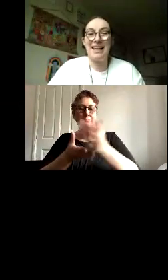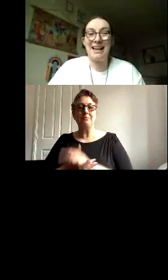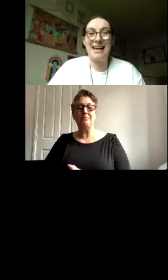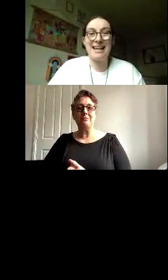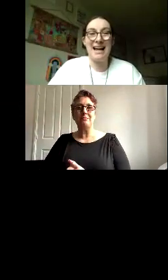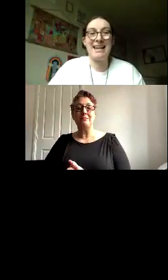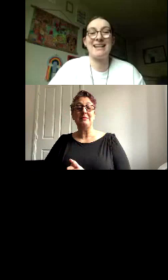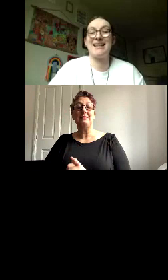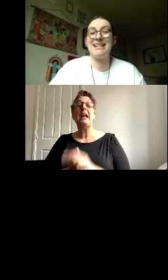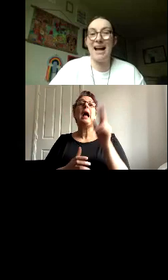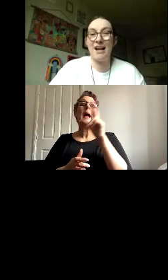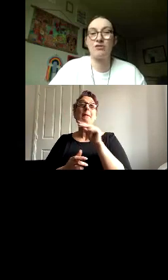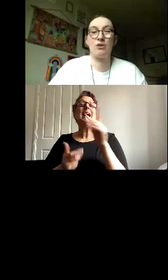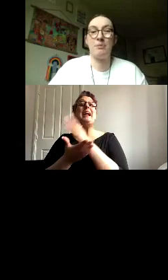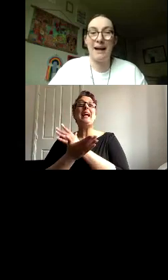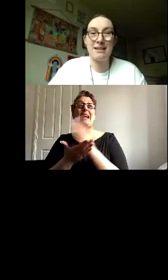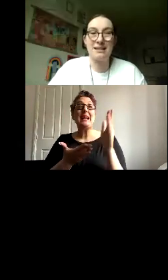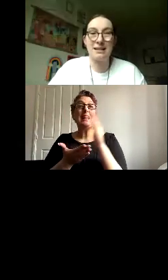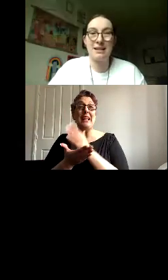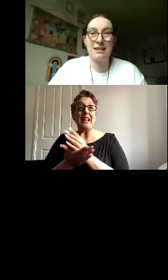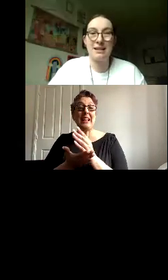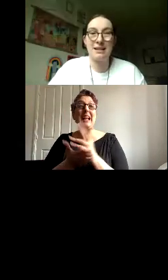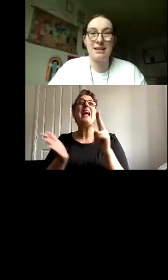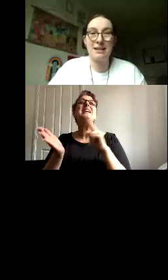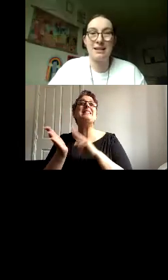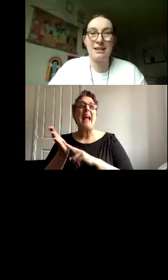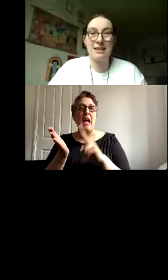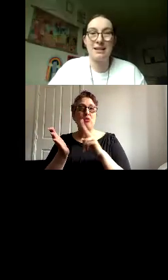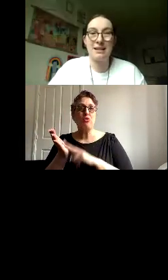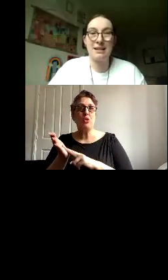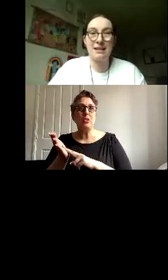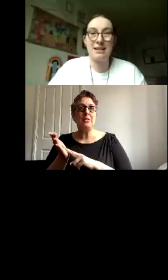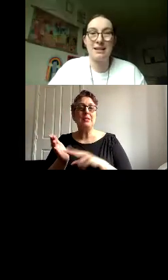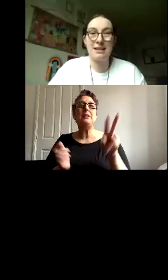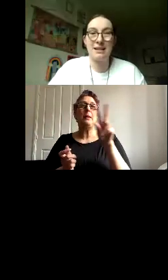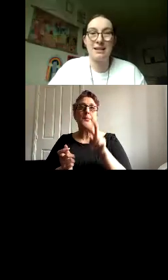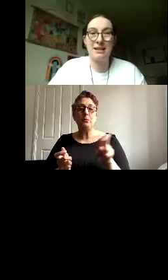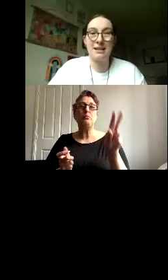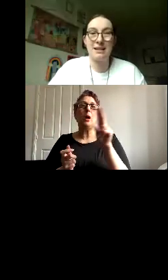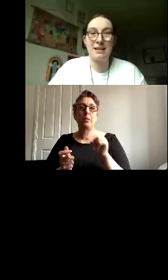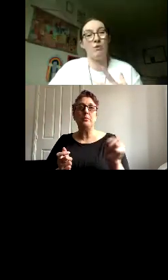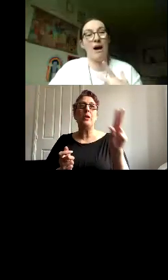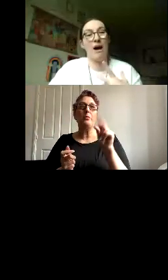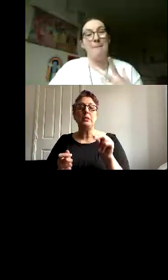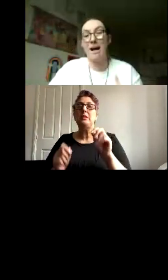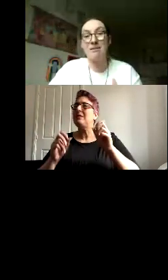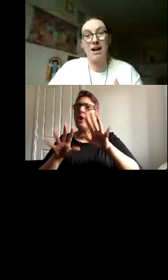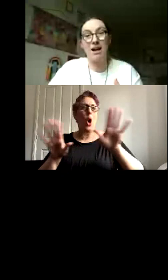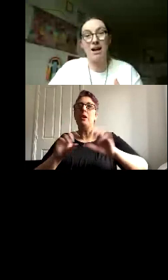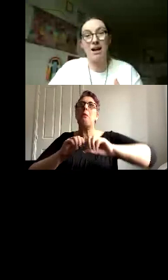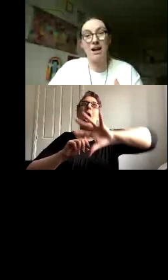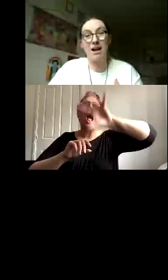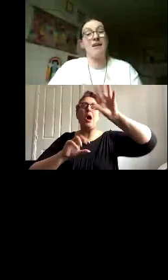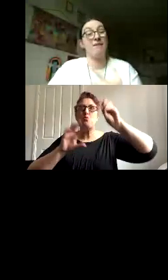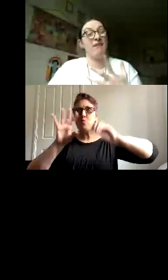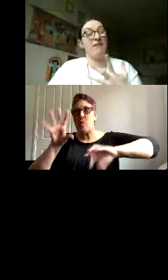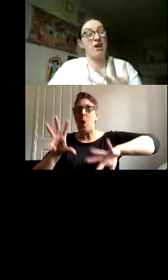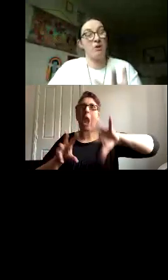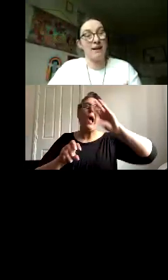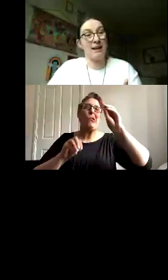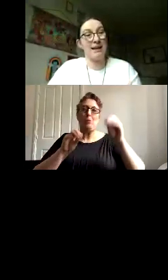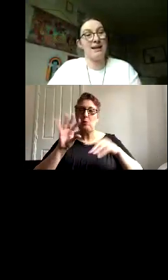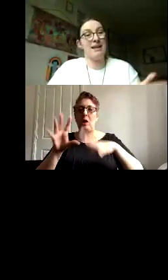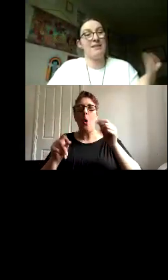speaking clearly and at a natural pace. If someone who knows that you mutter or speak very,